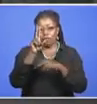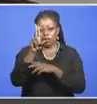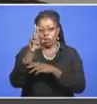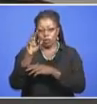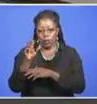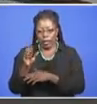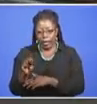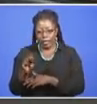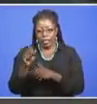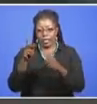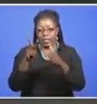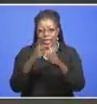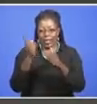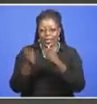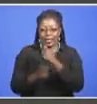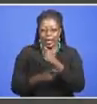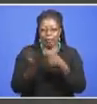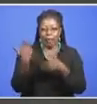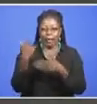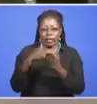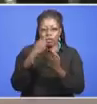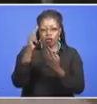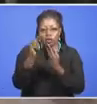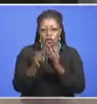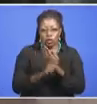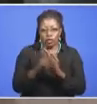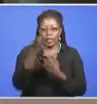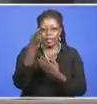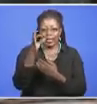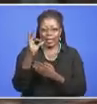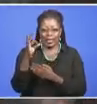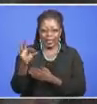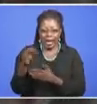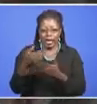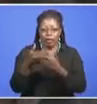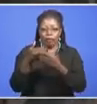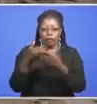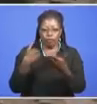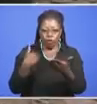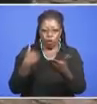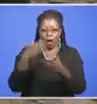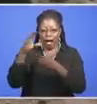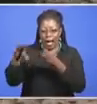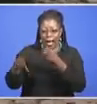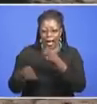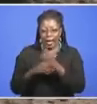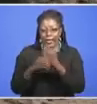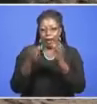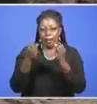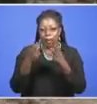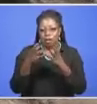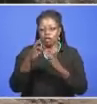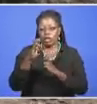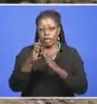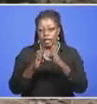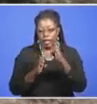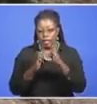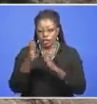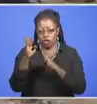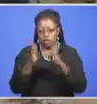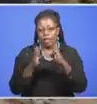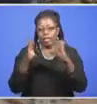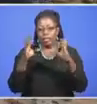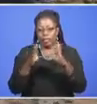States on a second attempt back in June of 1999 before adding a multi-engine rating to his private pilot